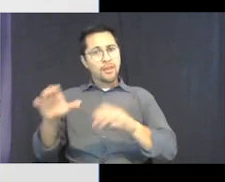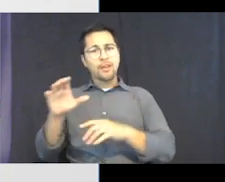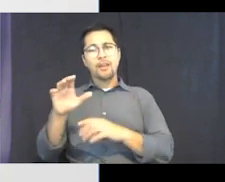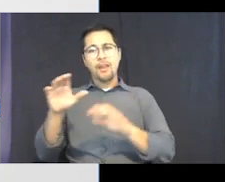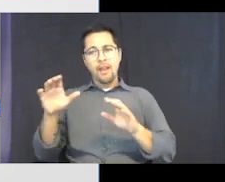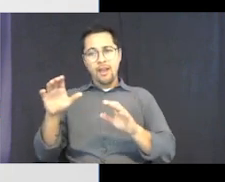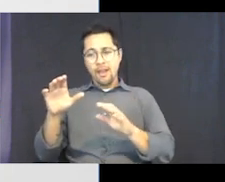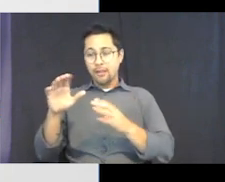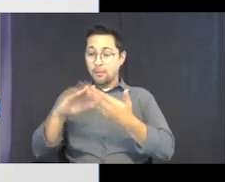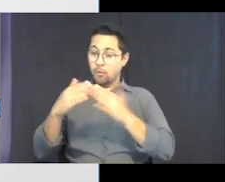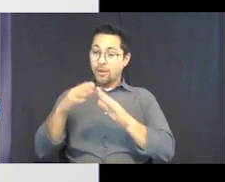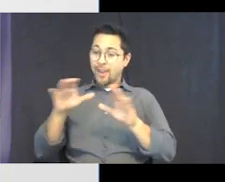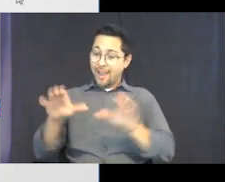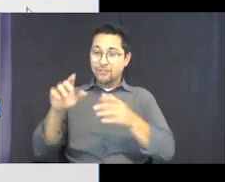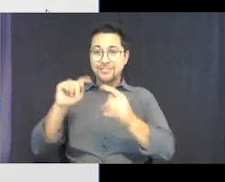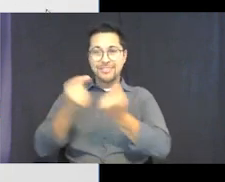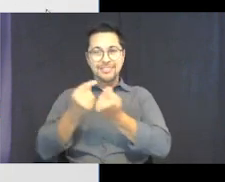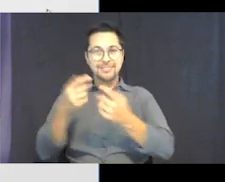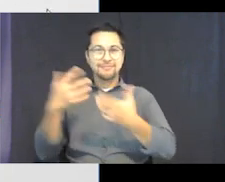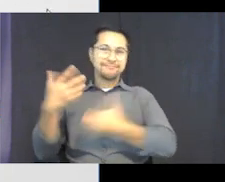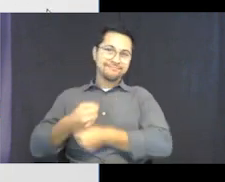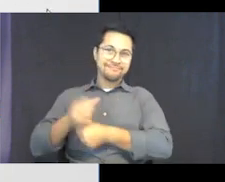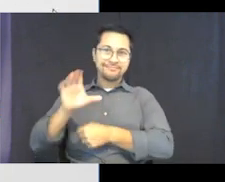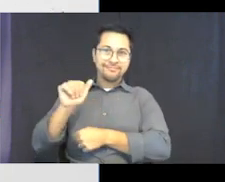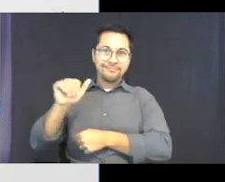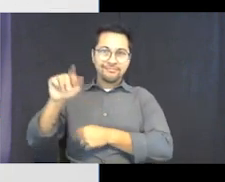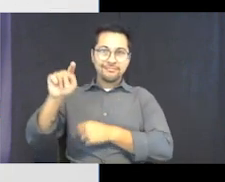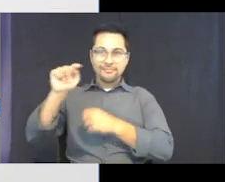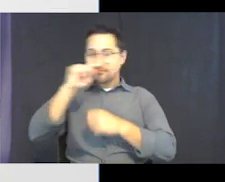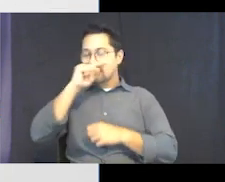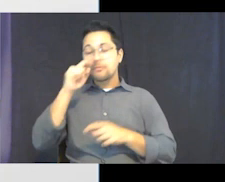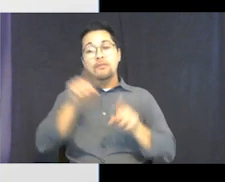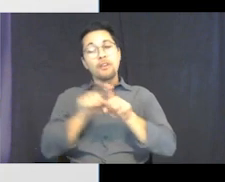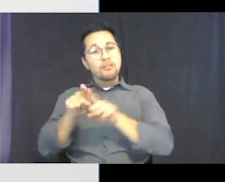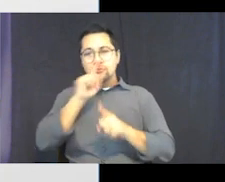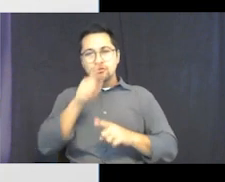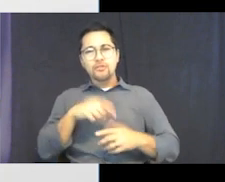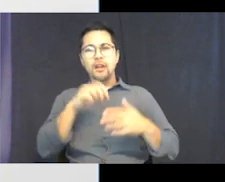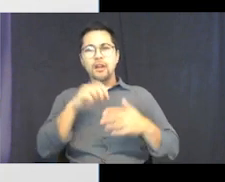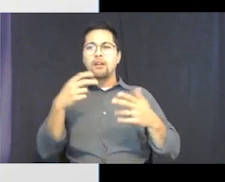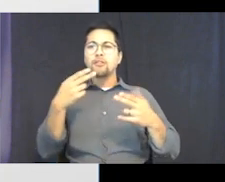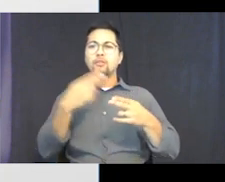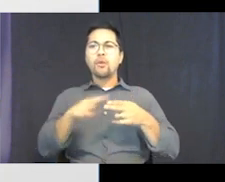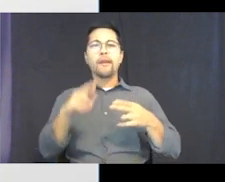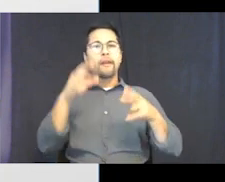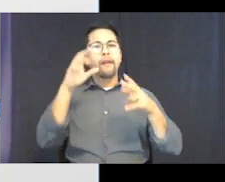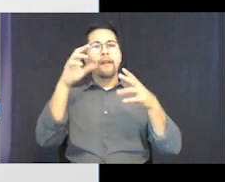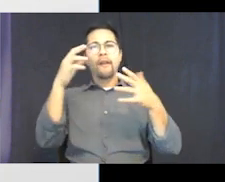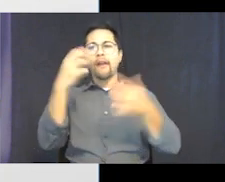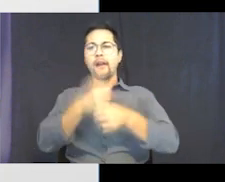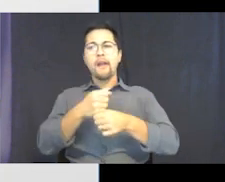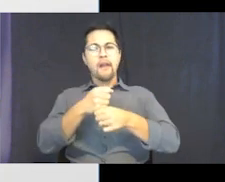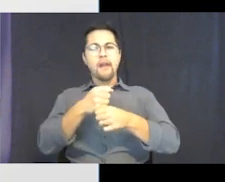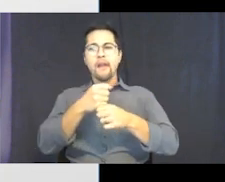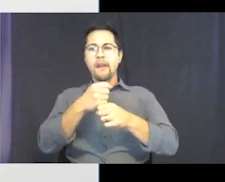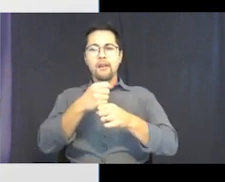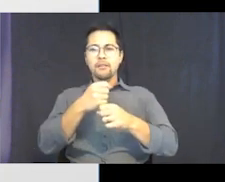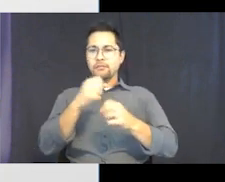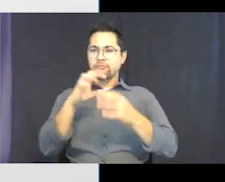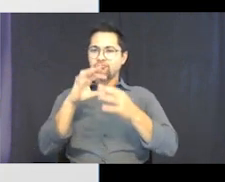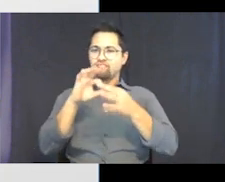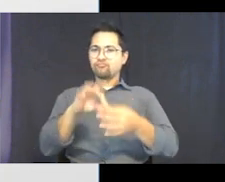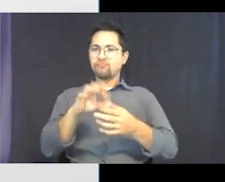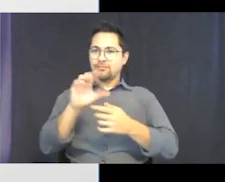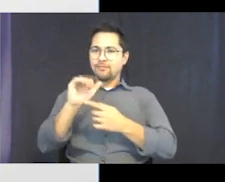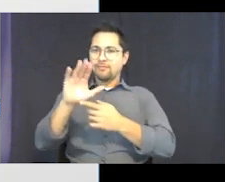teams, also known as CAT teams, I'll also ensure I just do a quick little overview of what CAT teams are. So